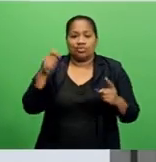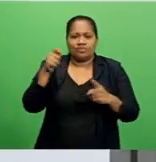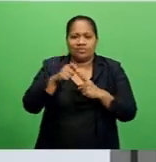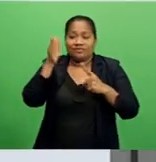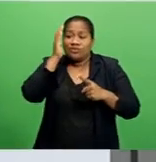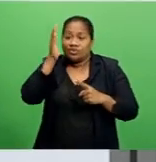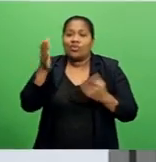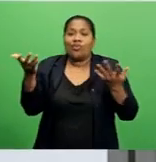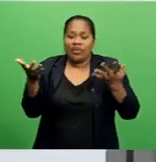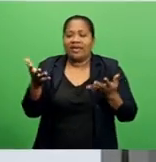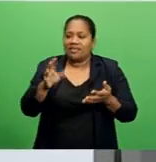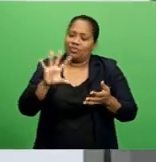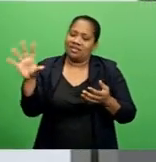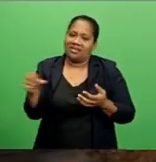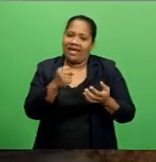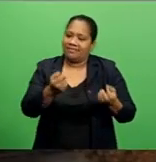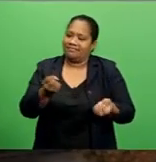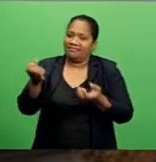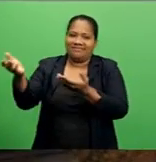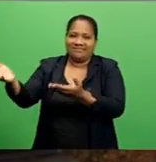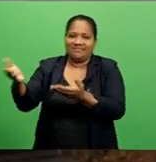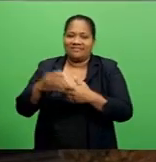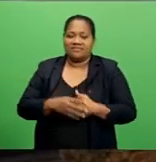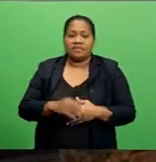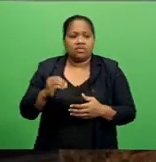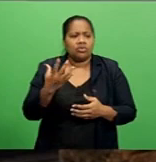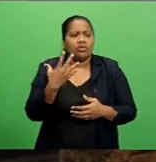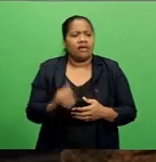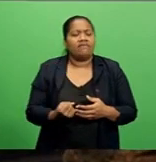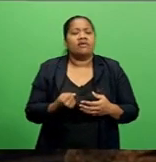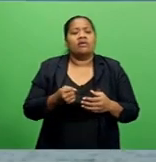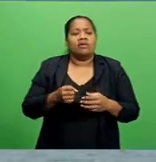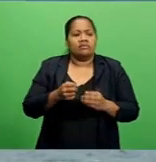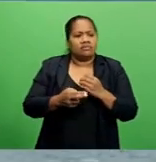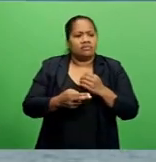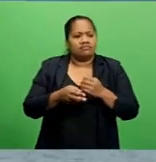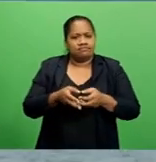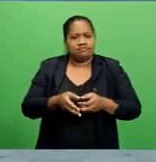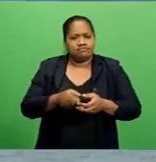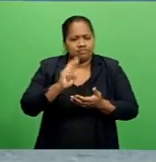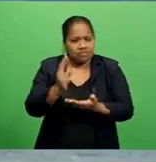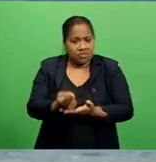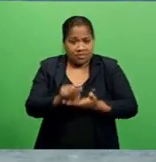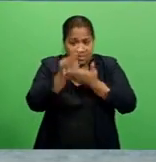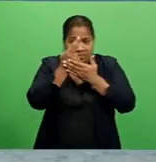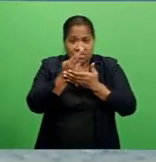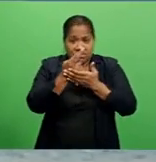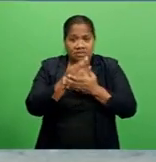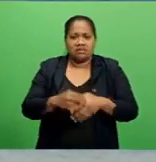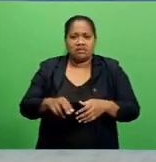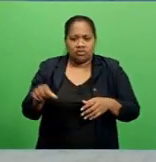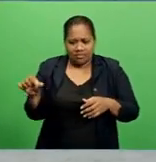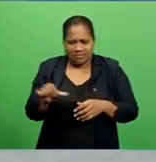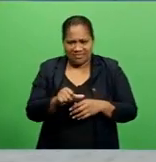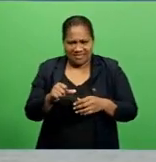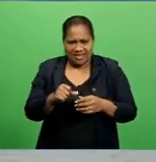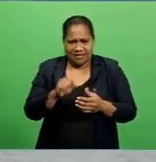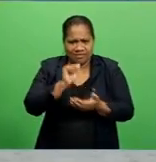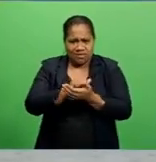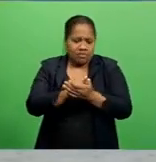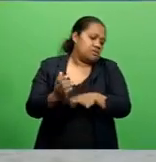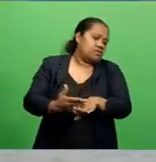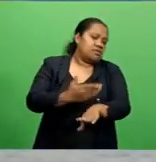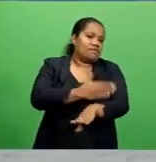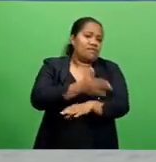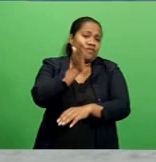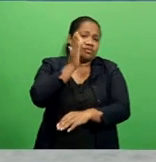The ADF team's aim is to ensure rehabilitation is executed effectively and efficiently before school starts